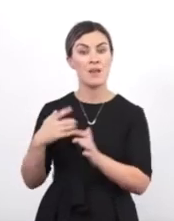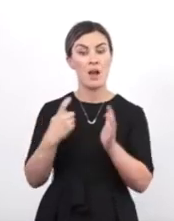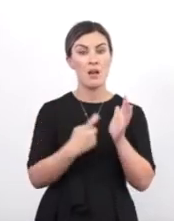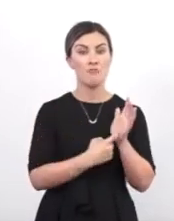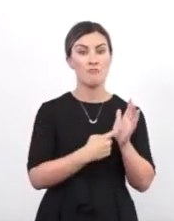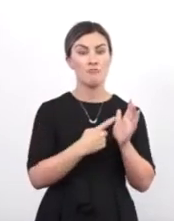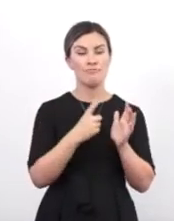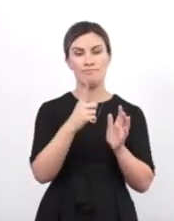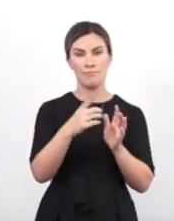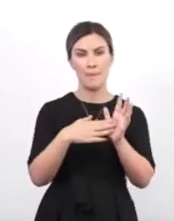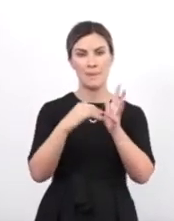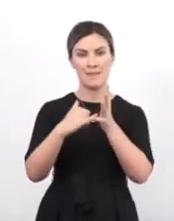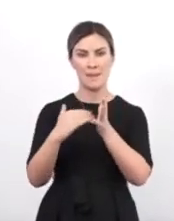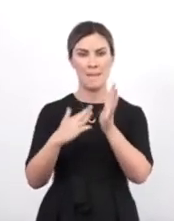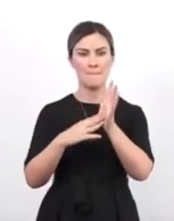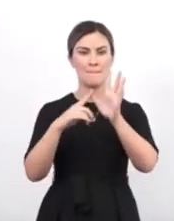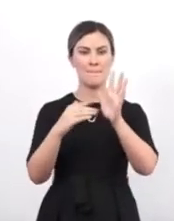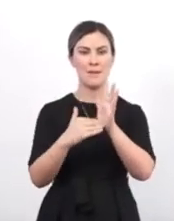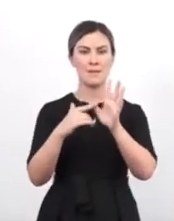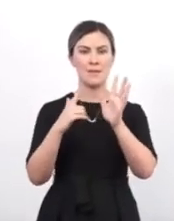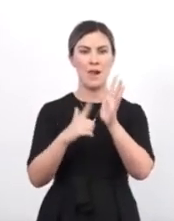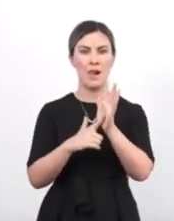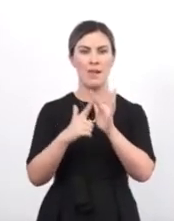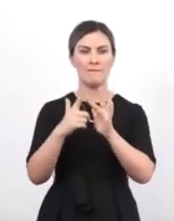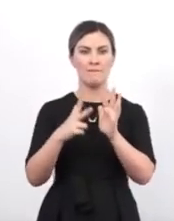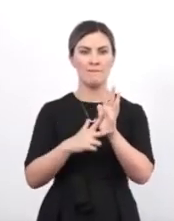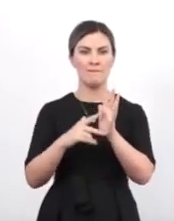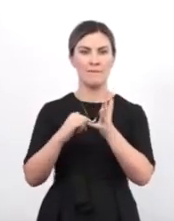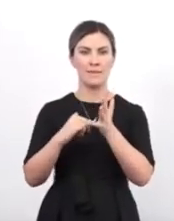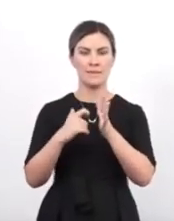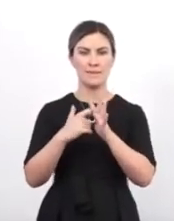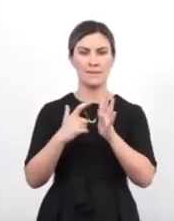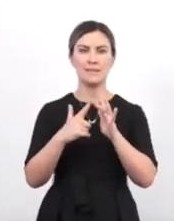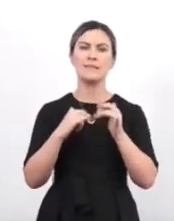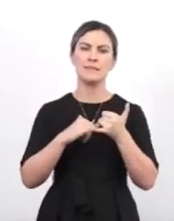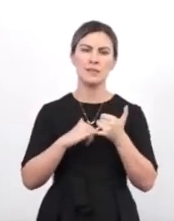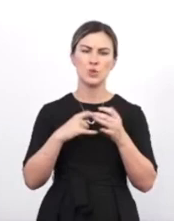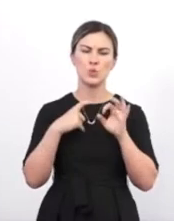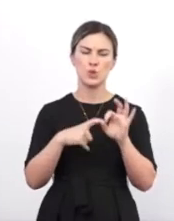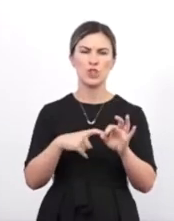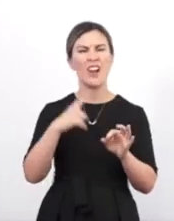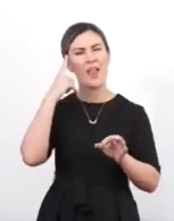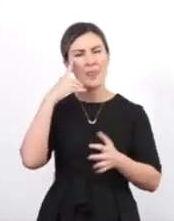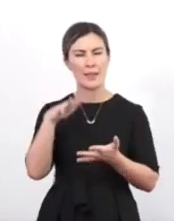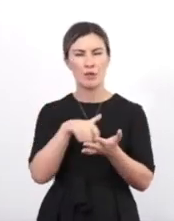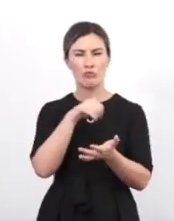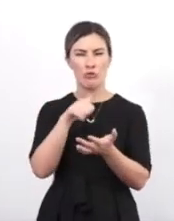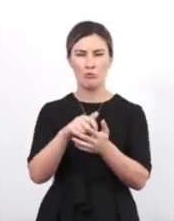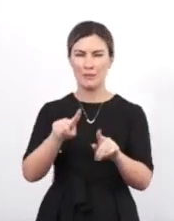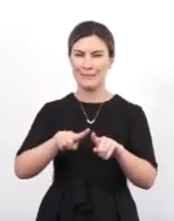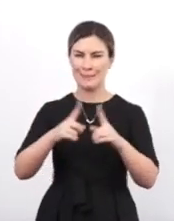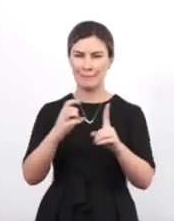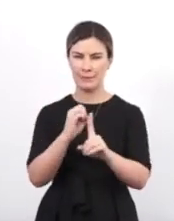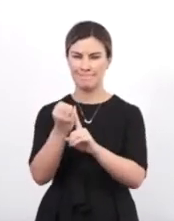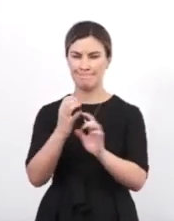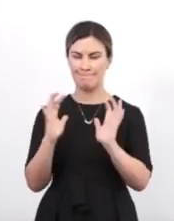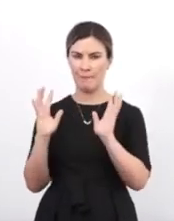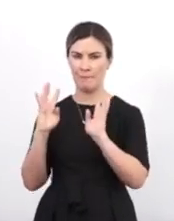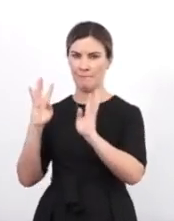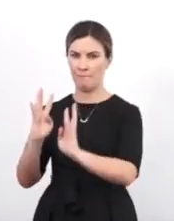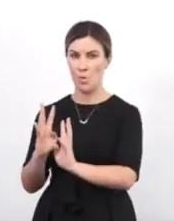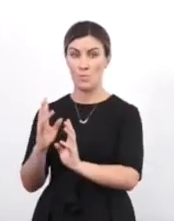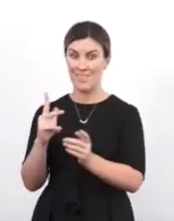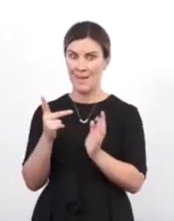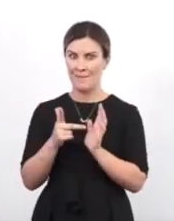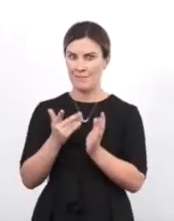My intention is to answer Ms. Mazalevskis' questions. I think it is appropriate to do it in another forum, given that we still have the rest of the meeting